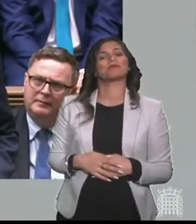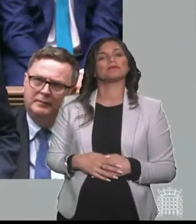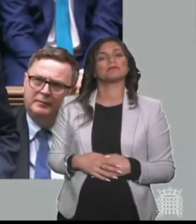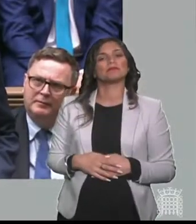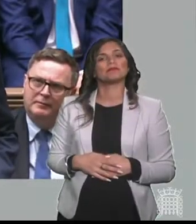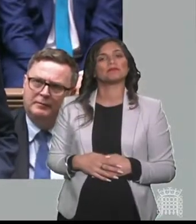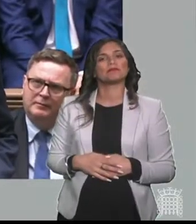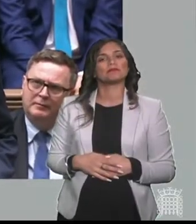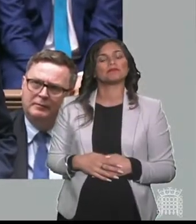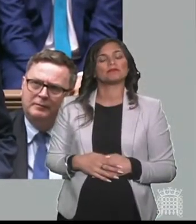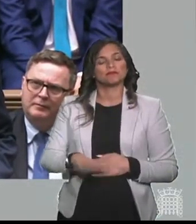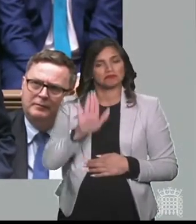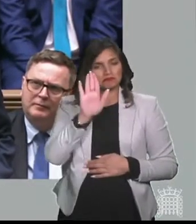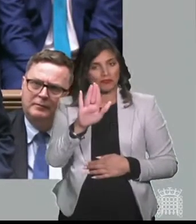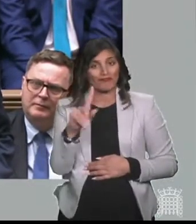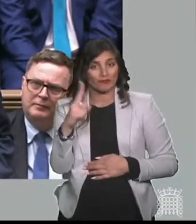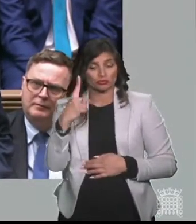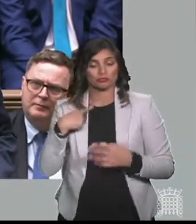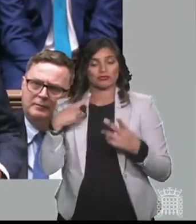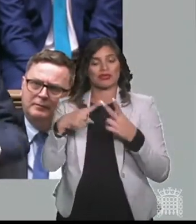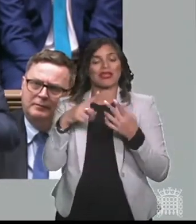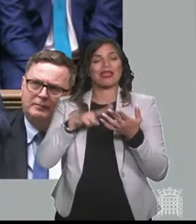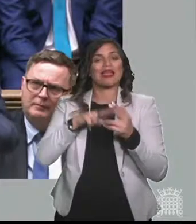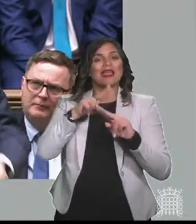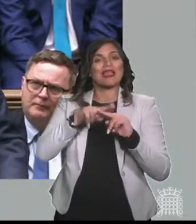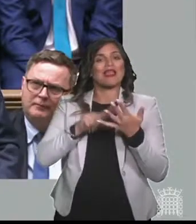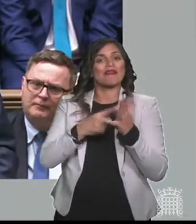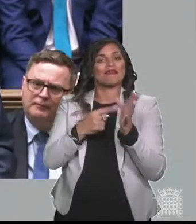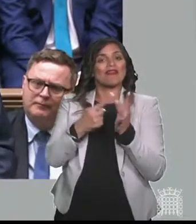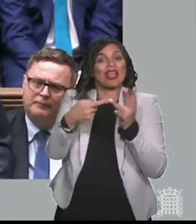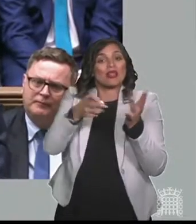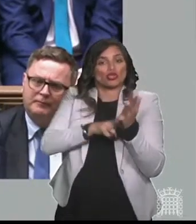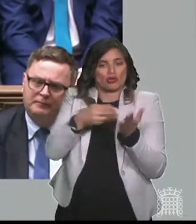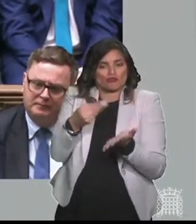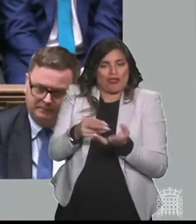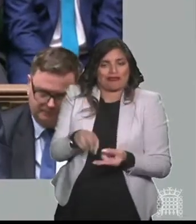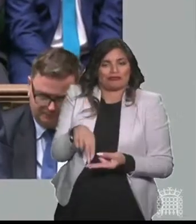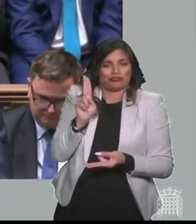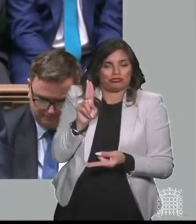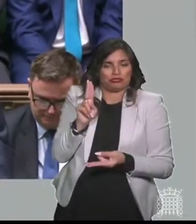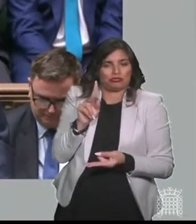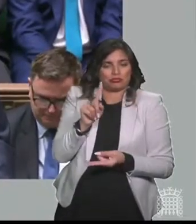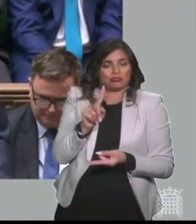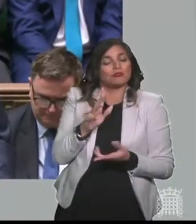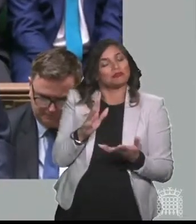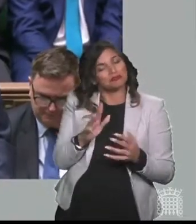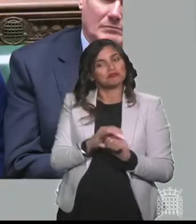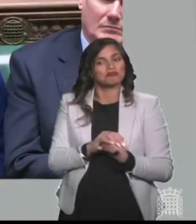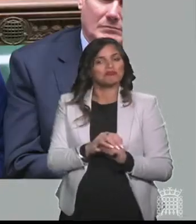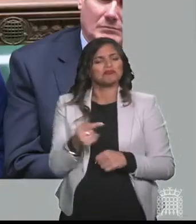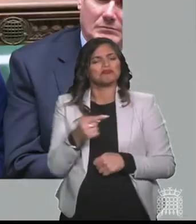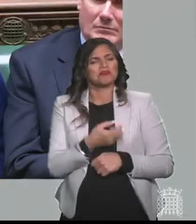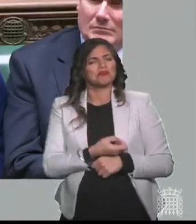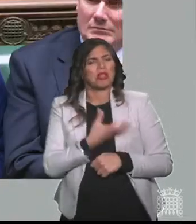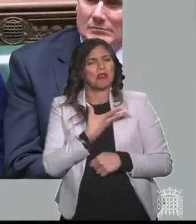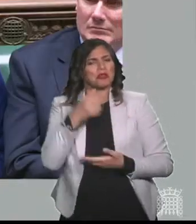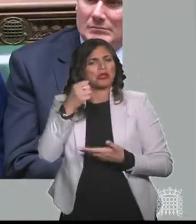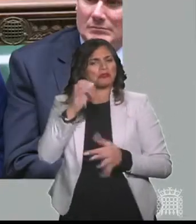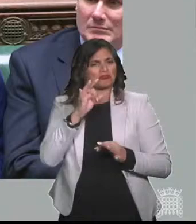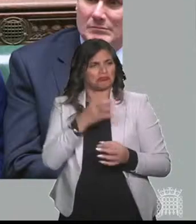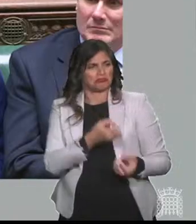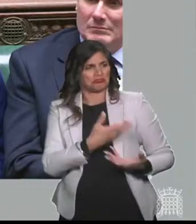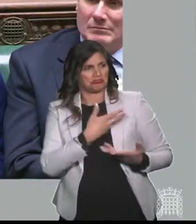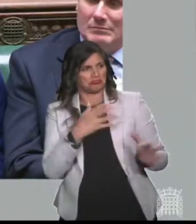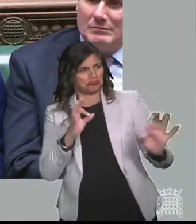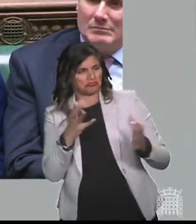Let's start with inflation. Now, the Shadow Chancellor didn't mention it in her conference speech. My conference speech